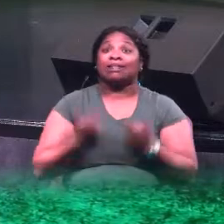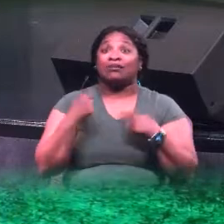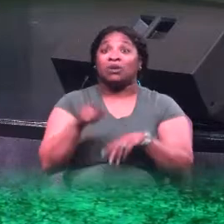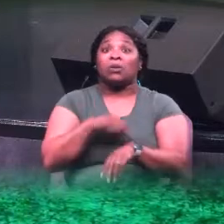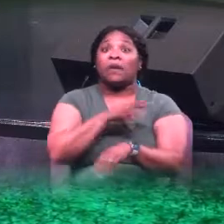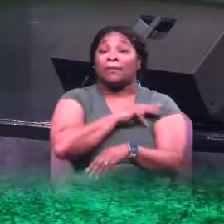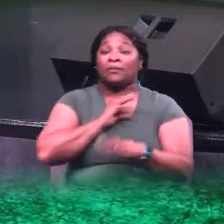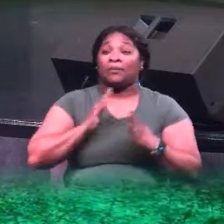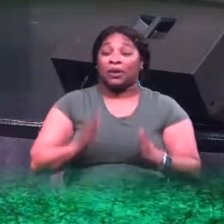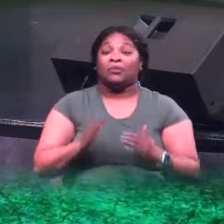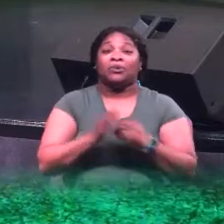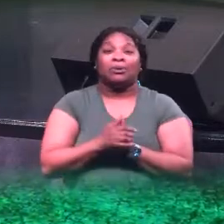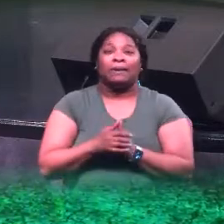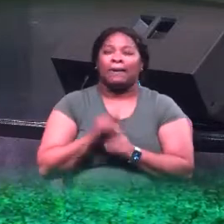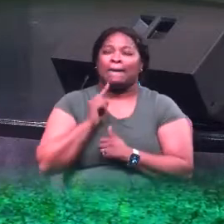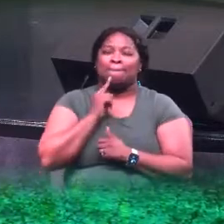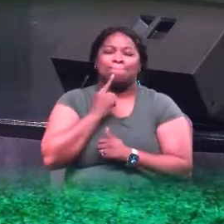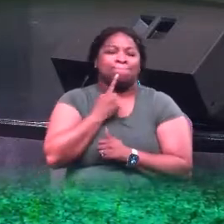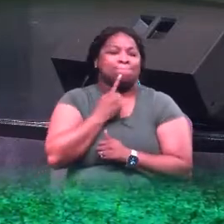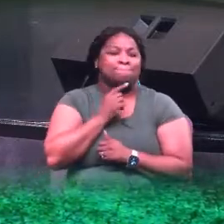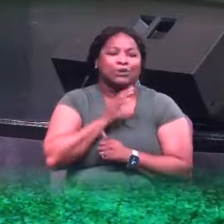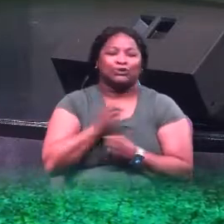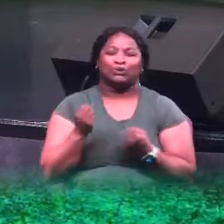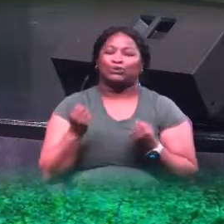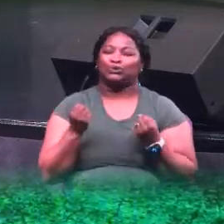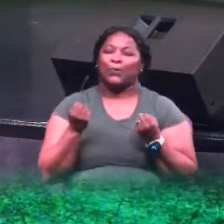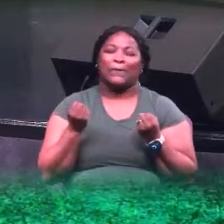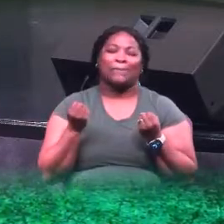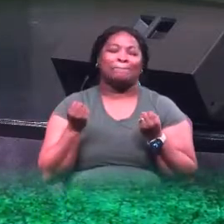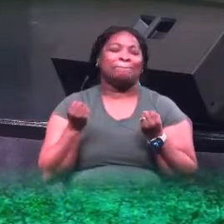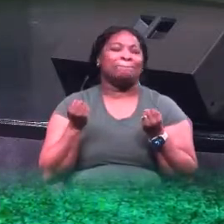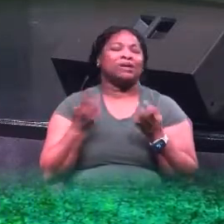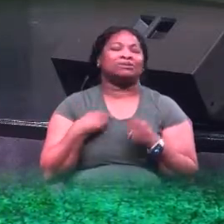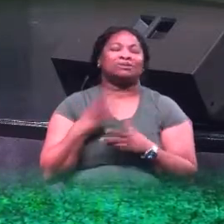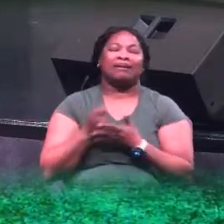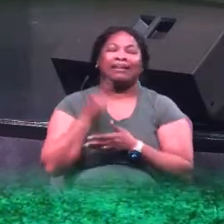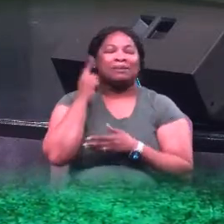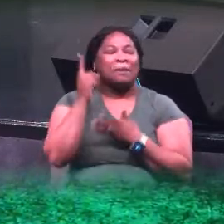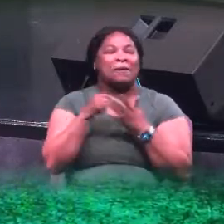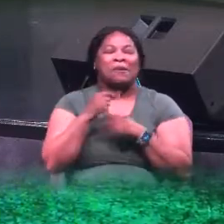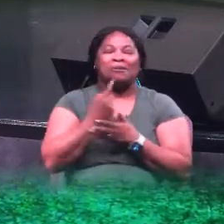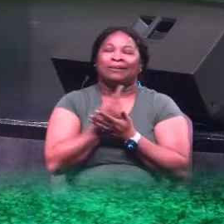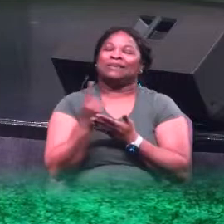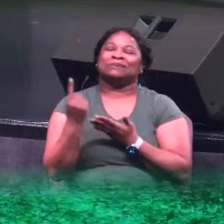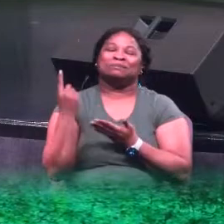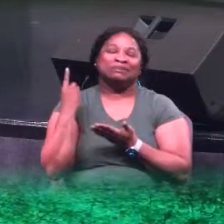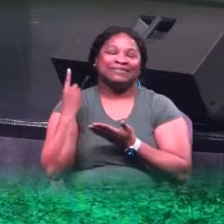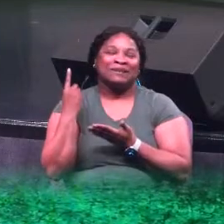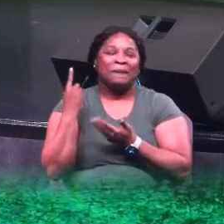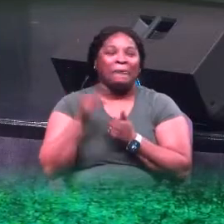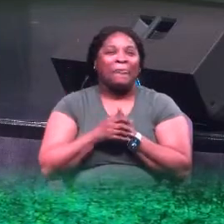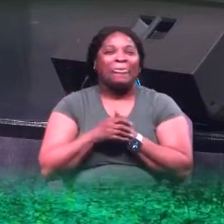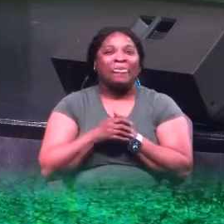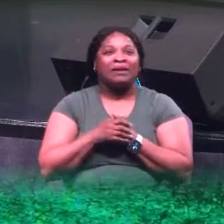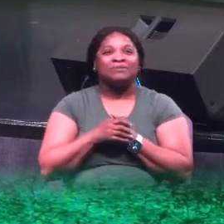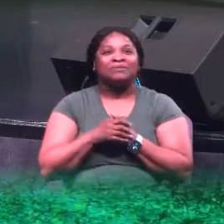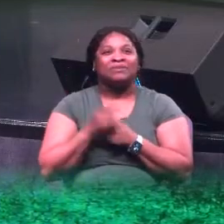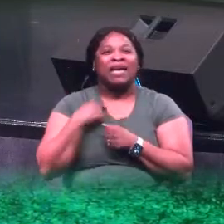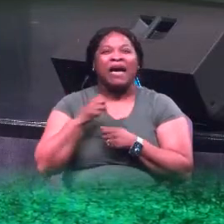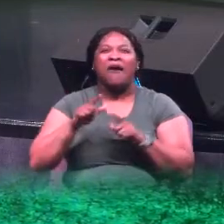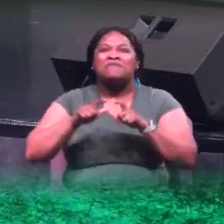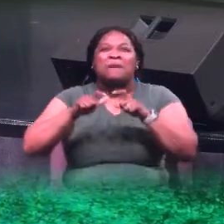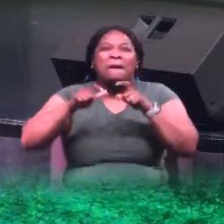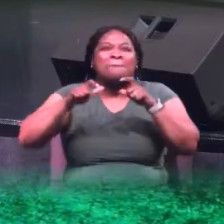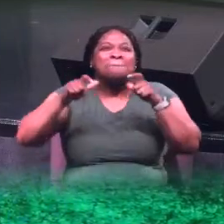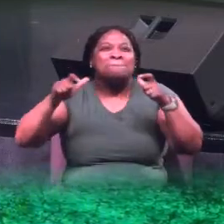church, and y'all, I miss her dearly. But y'all, I got to thinking about her last week, and you know what I said? I got the